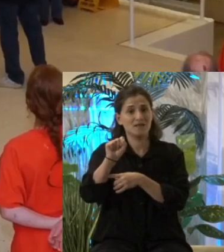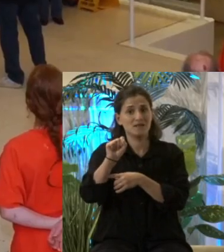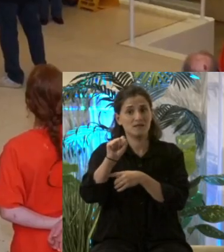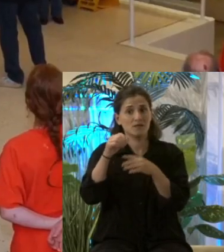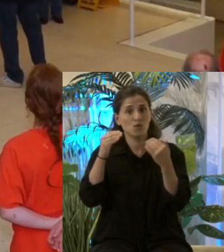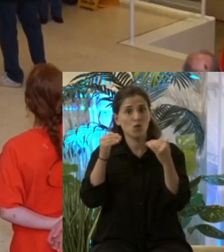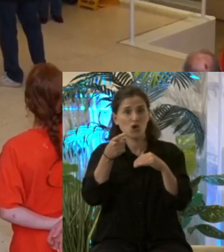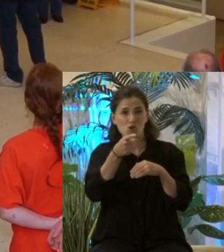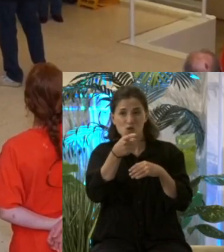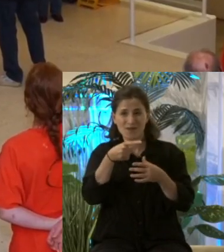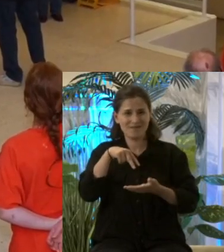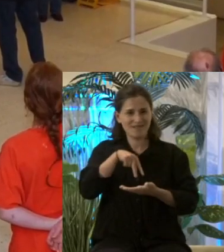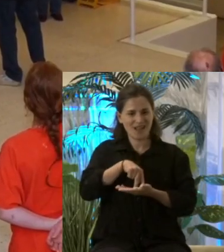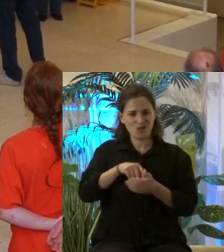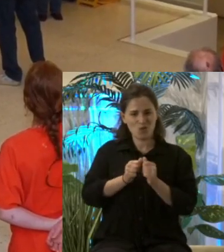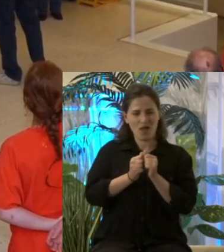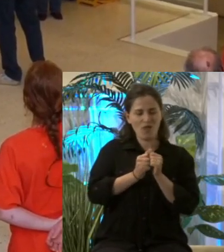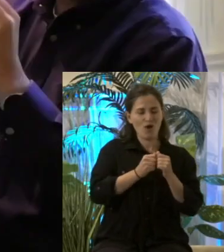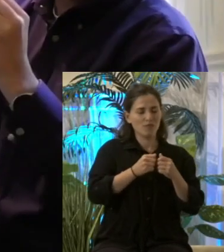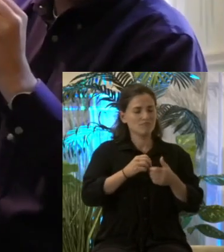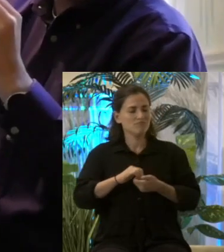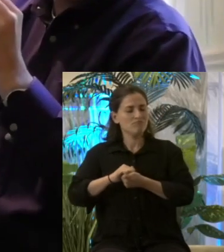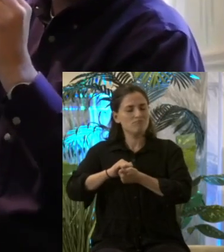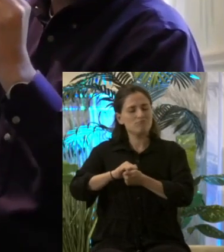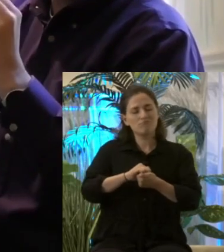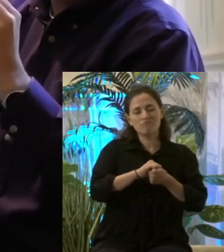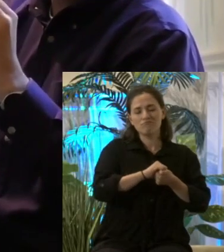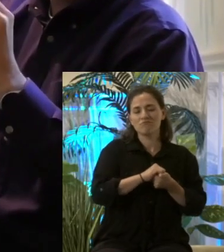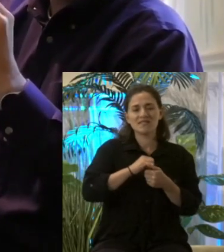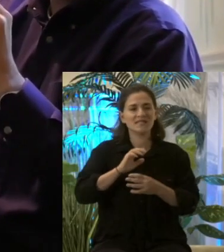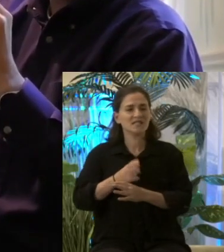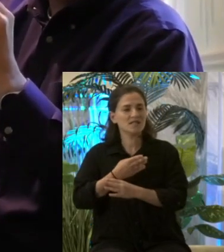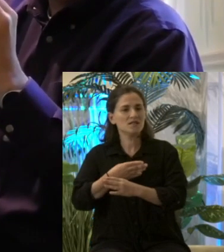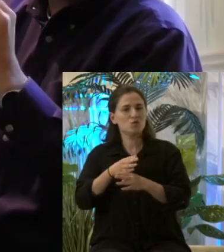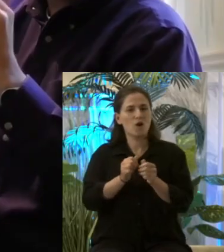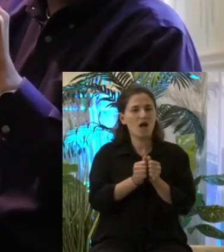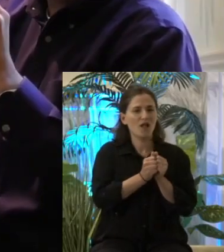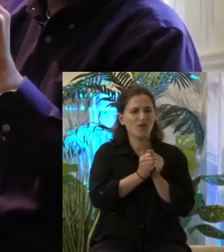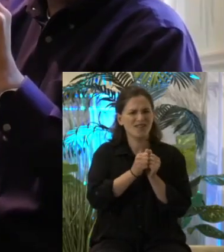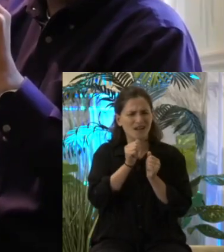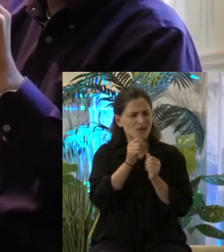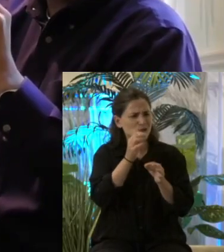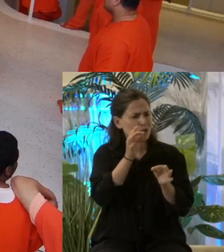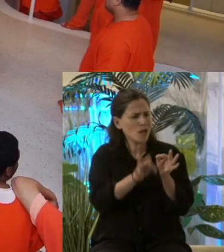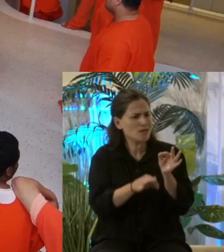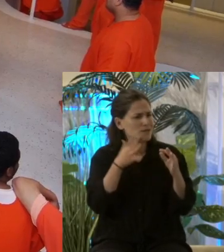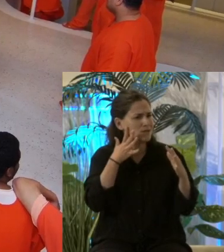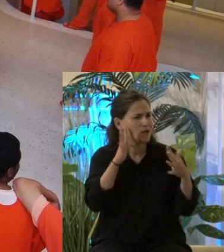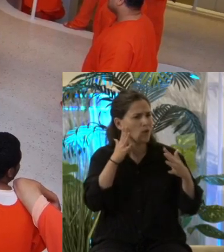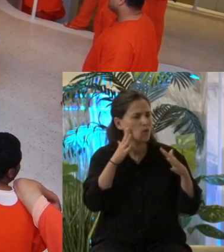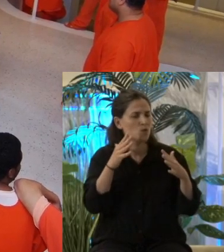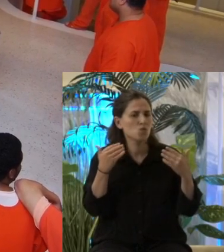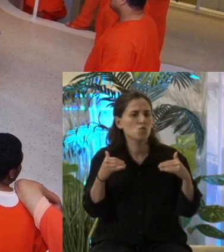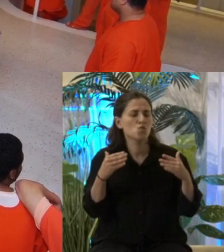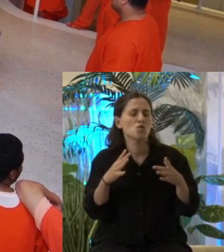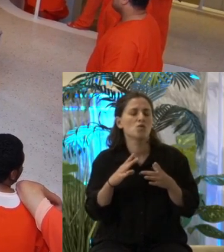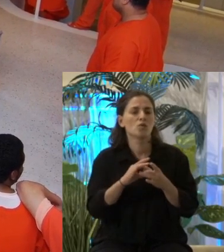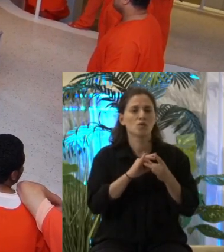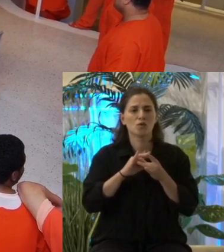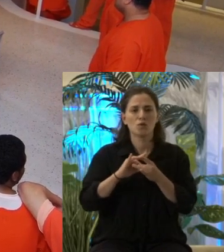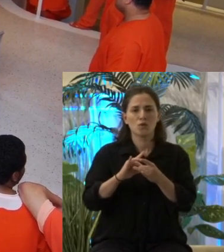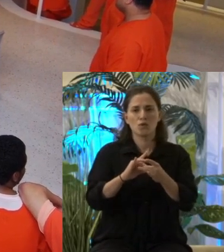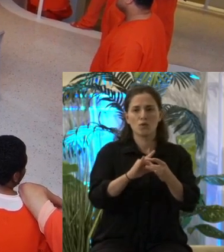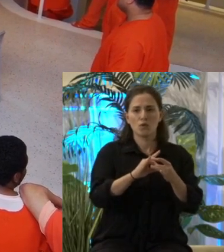sang at the Tulsa jail. It's not just music, but it's ministry, and that's a key component. To go into the